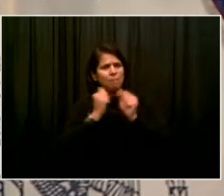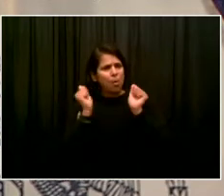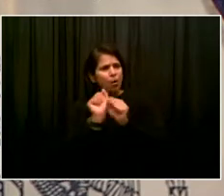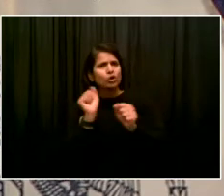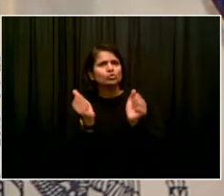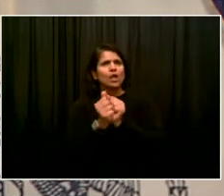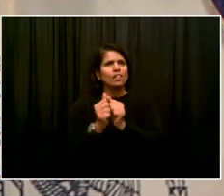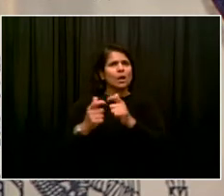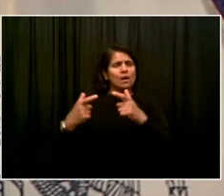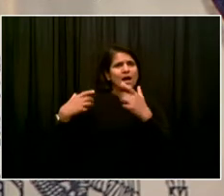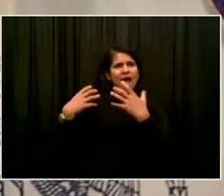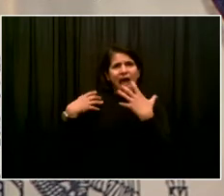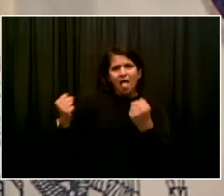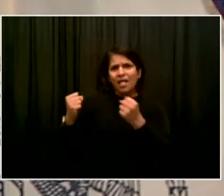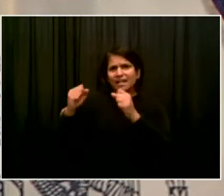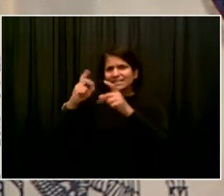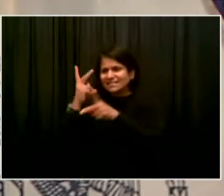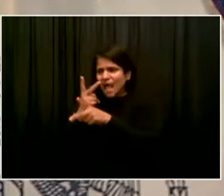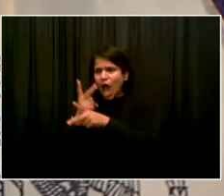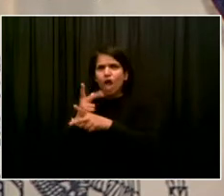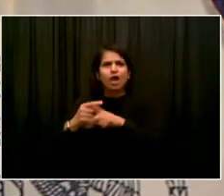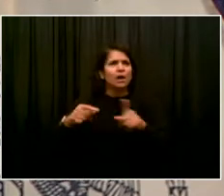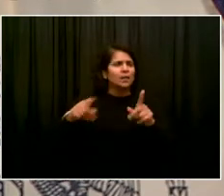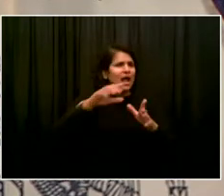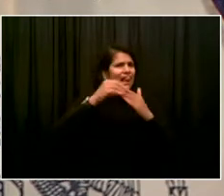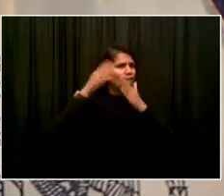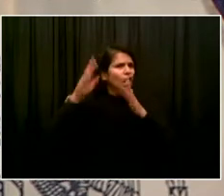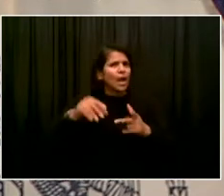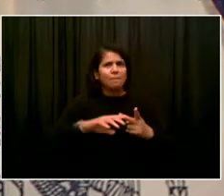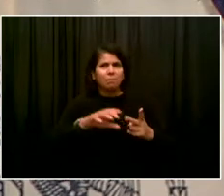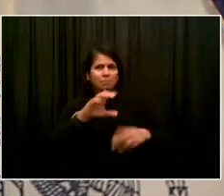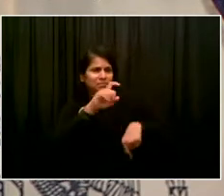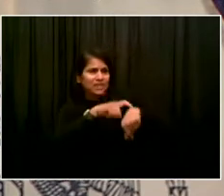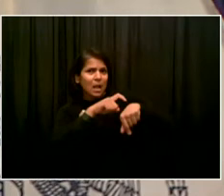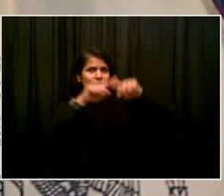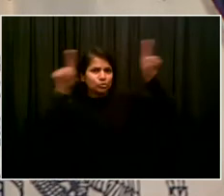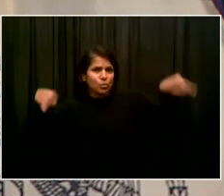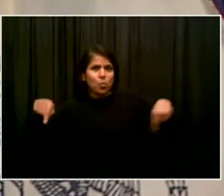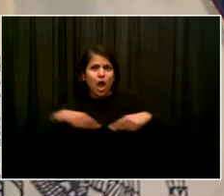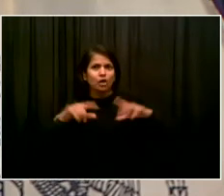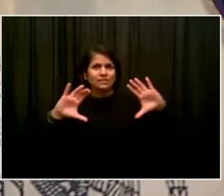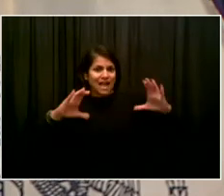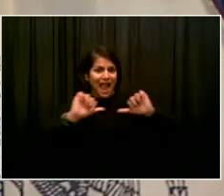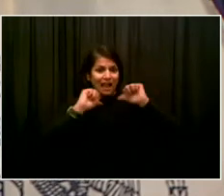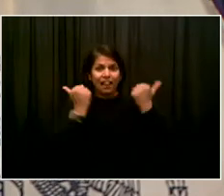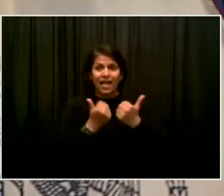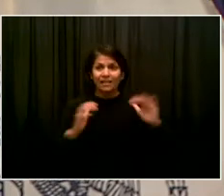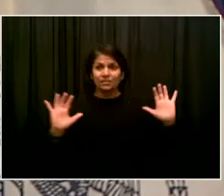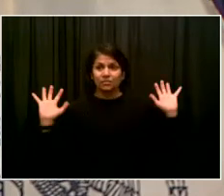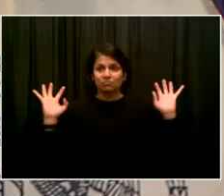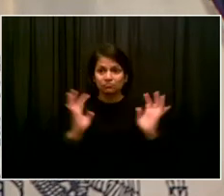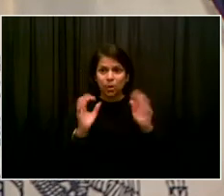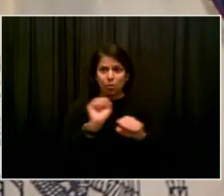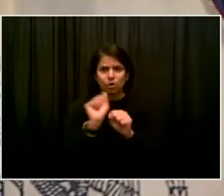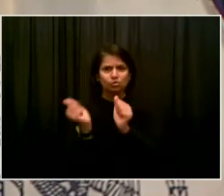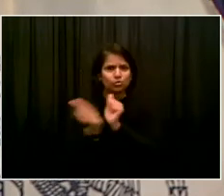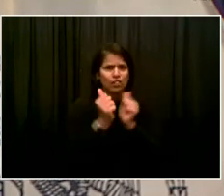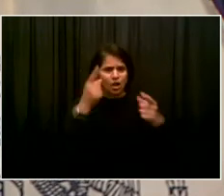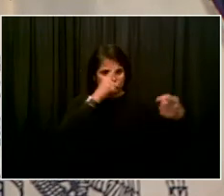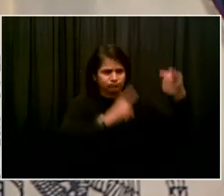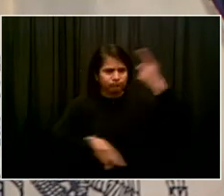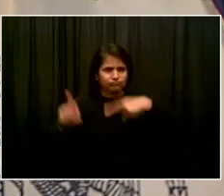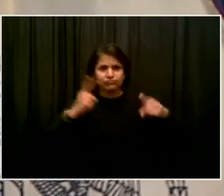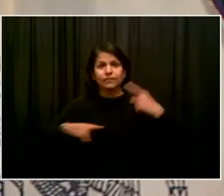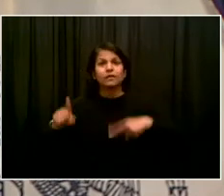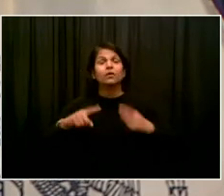point. This is a way of doing it that we're absolutely certain is safe and secure. We obviously want anyone who's